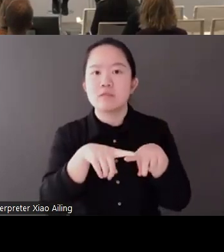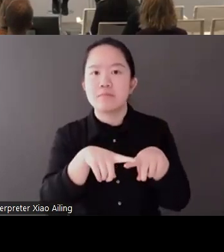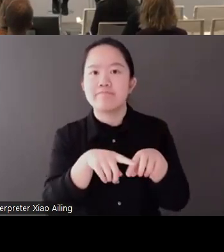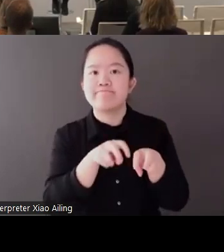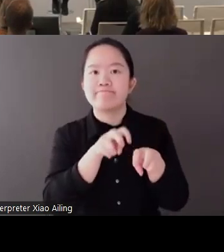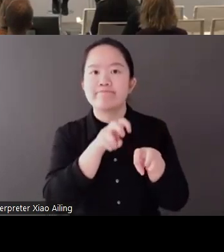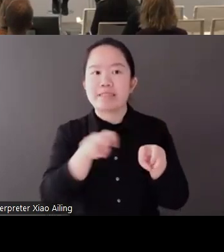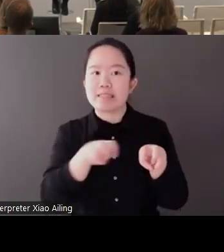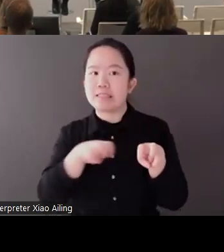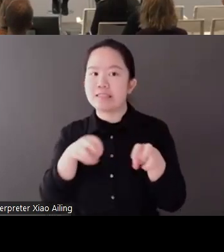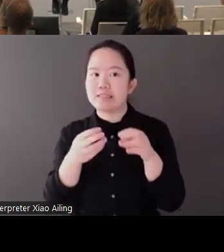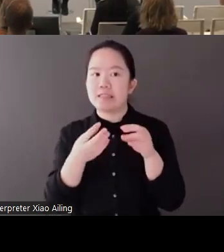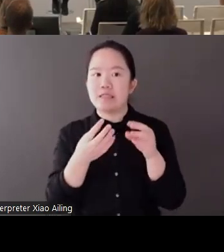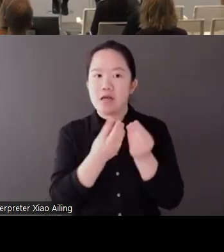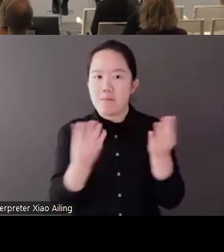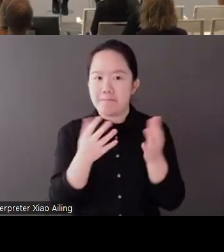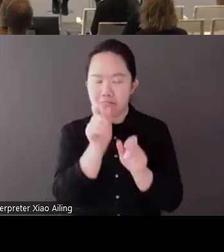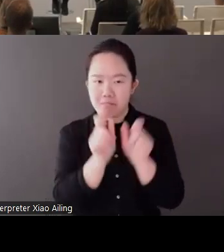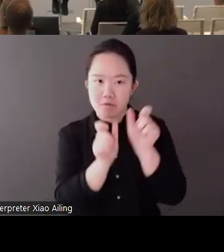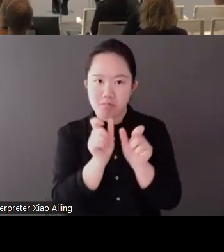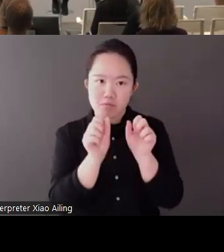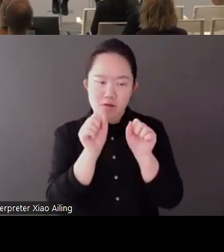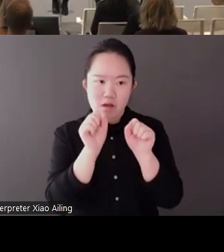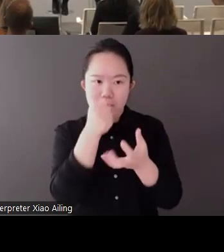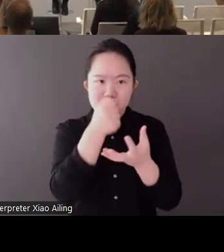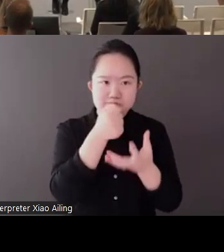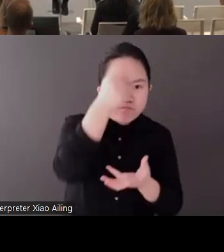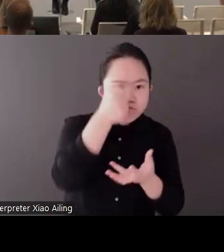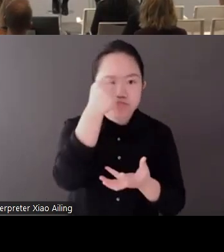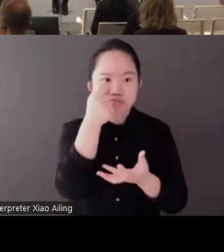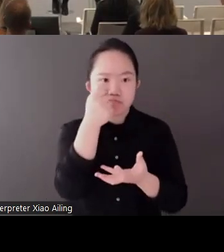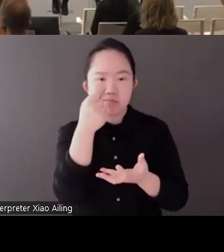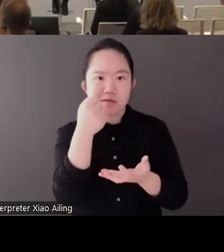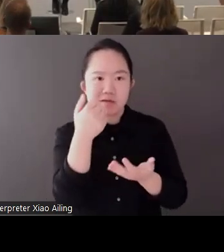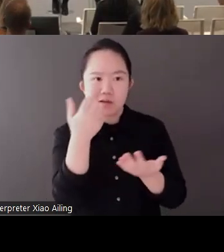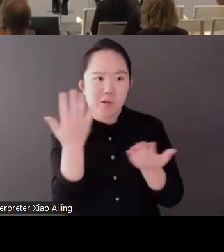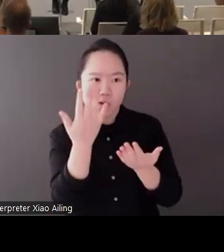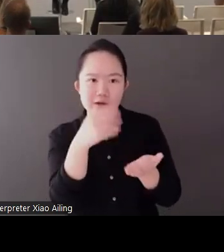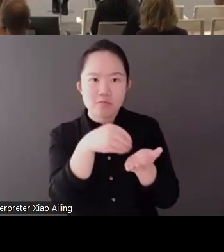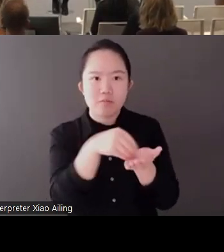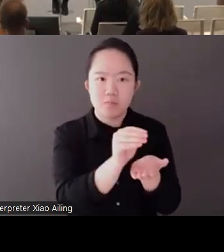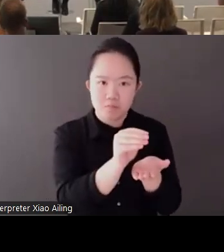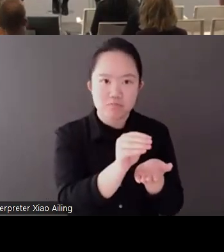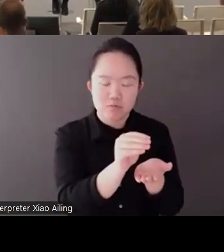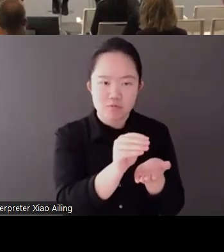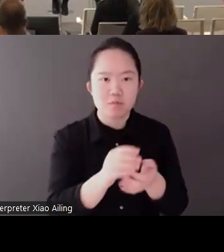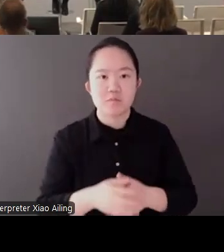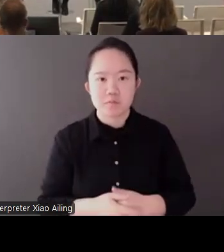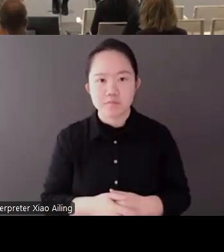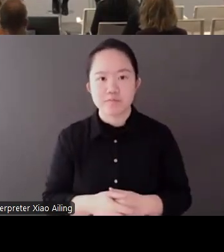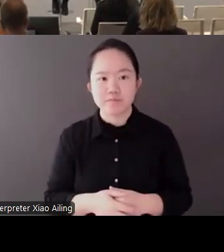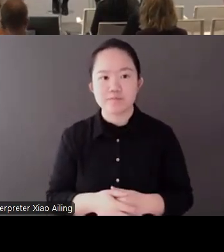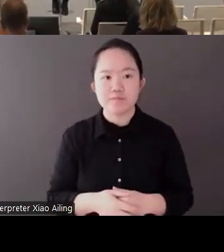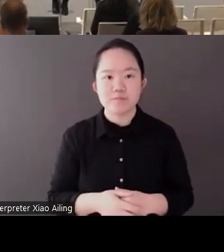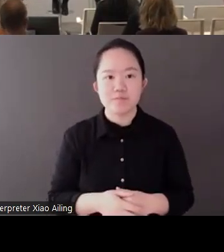So we would like to utilize what we're paying for. Yes. Yeah, and I think so. I often got the question: so is it